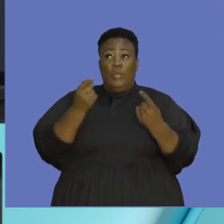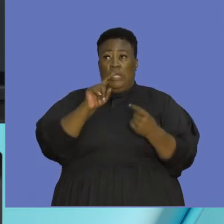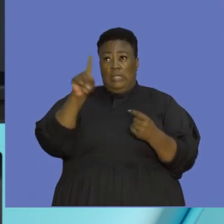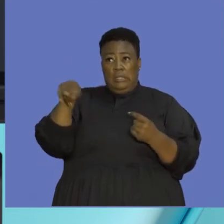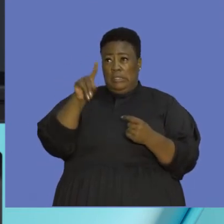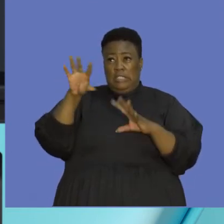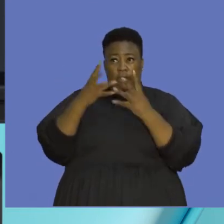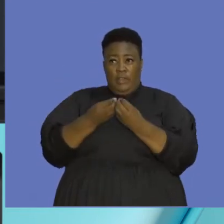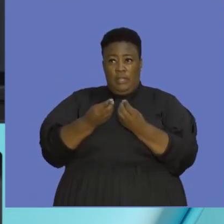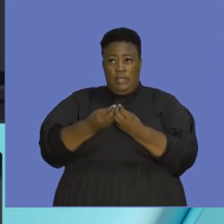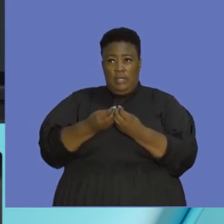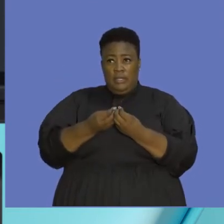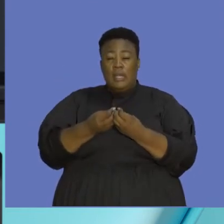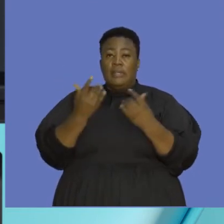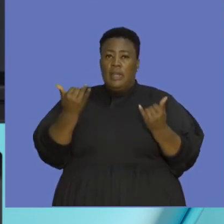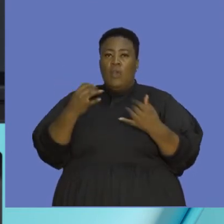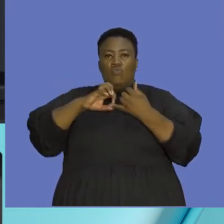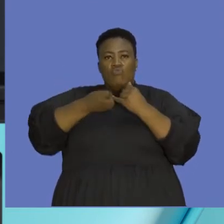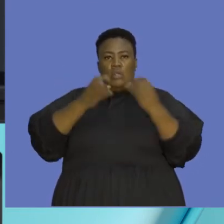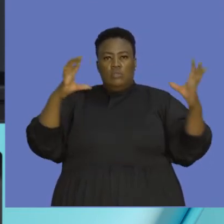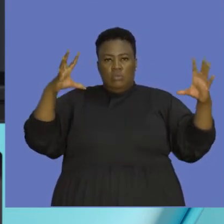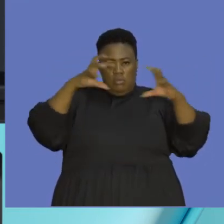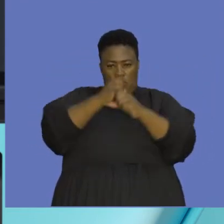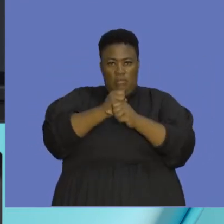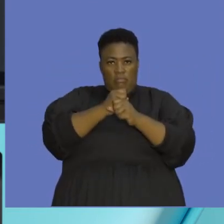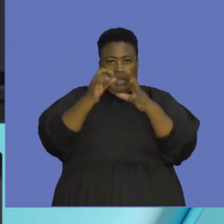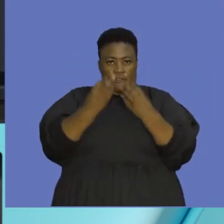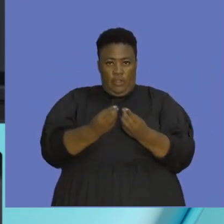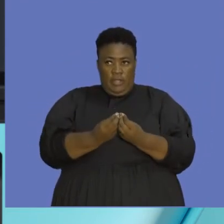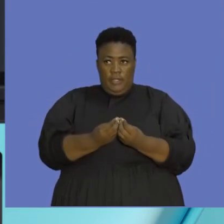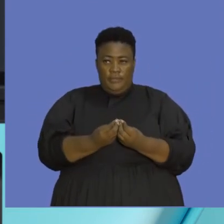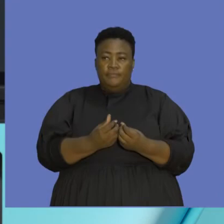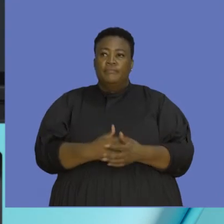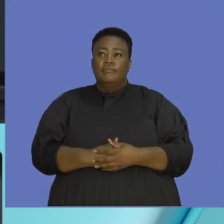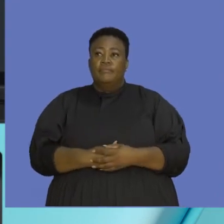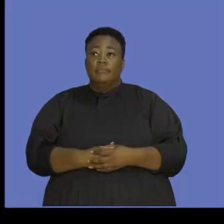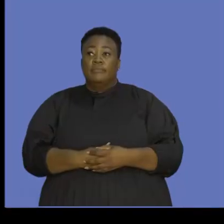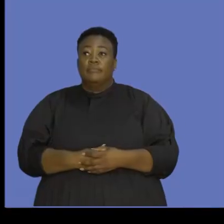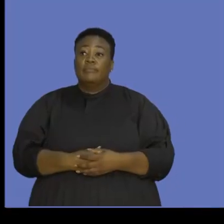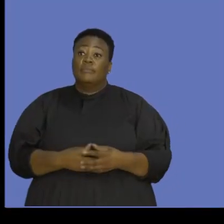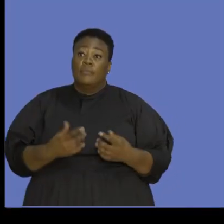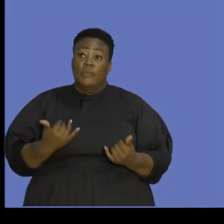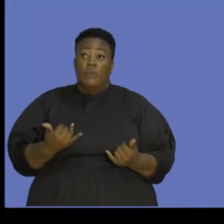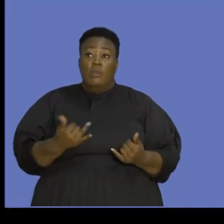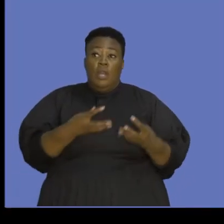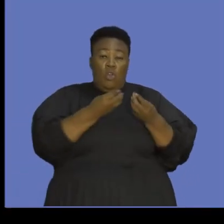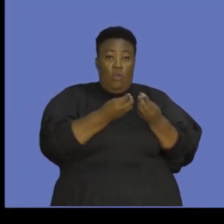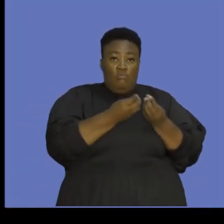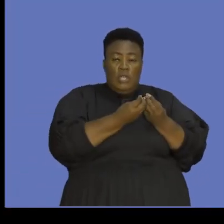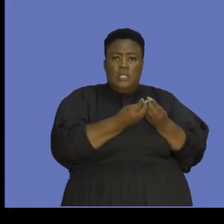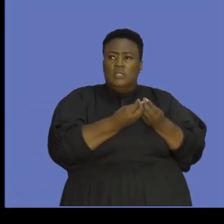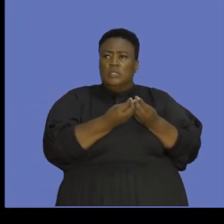this. Basically, we're starting to bring all of this together, which is great. Here we go. An object with a mass